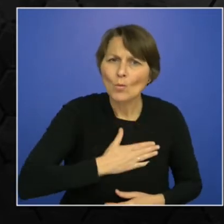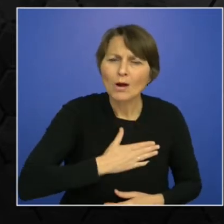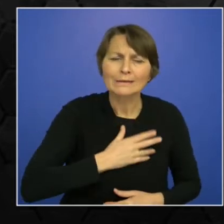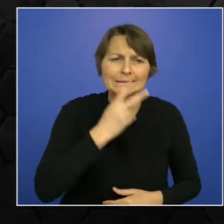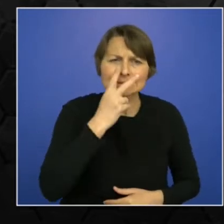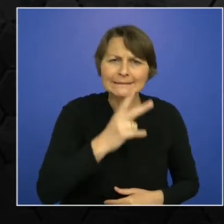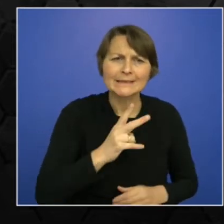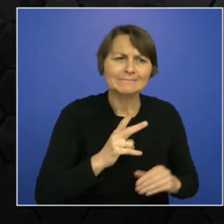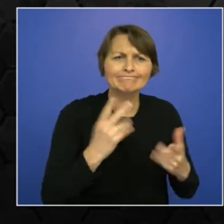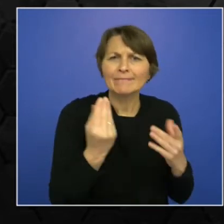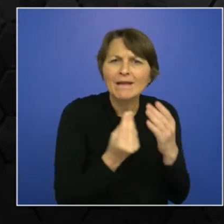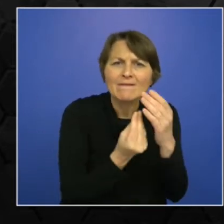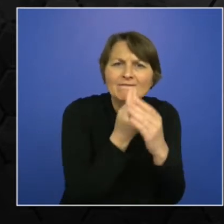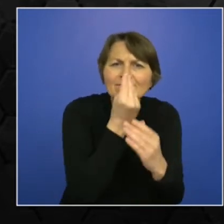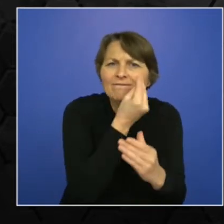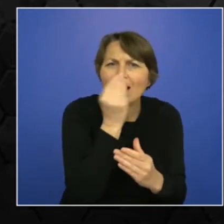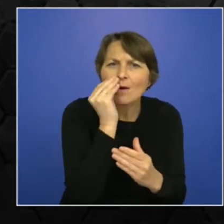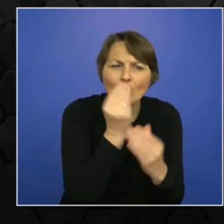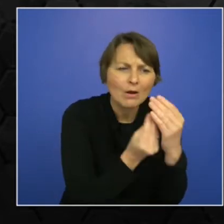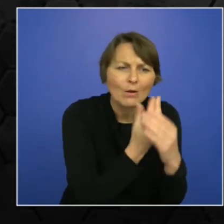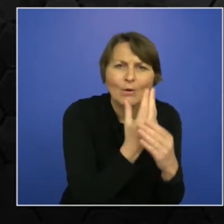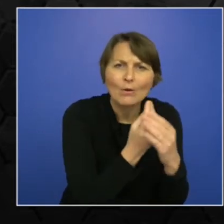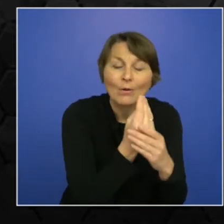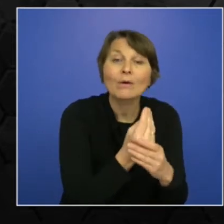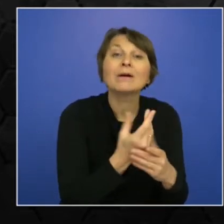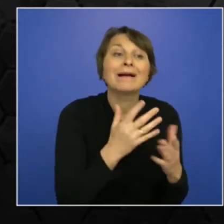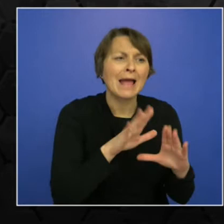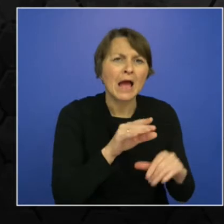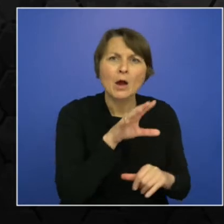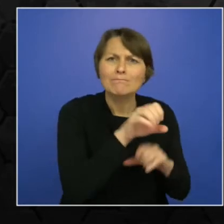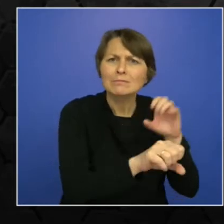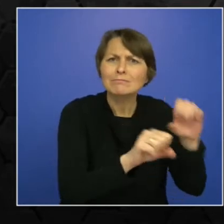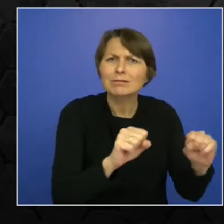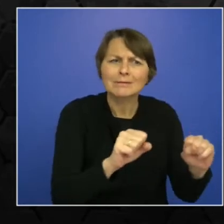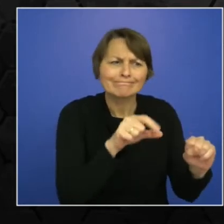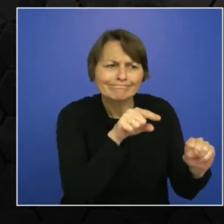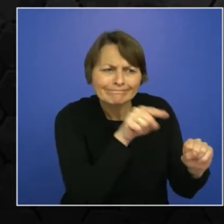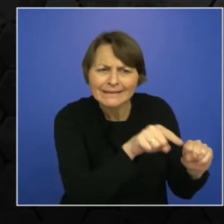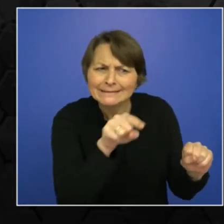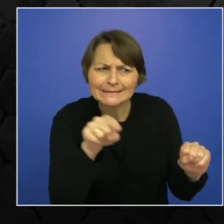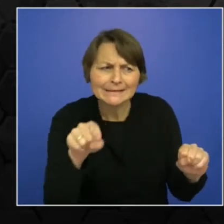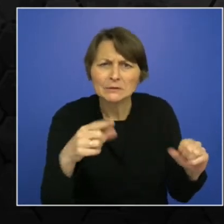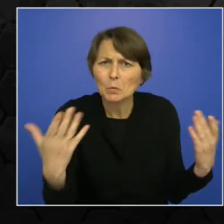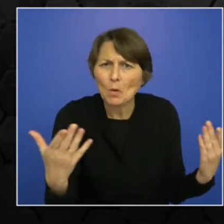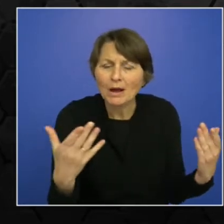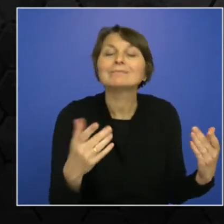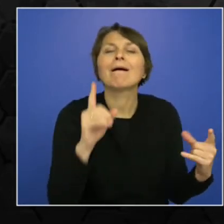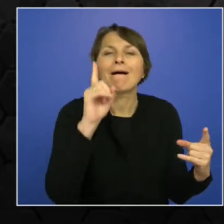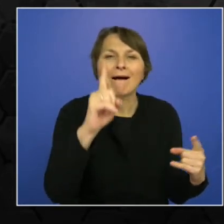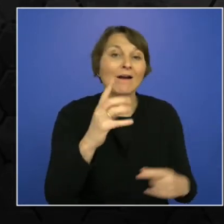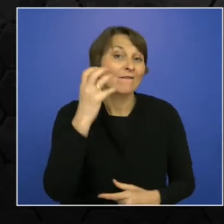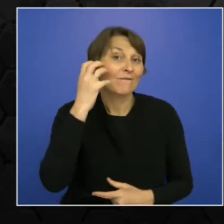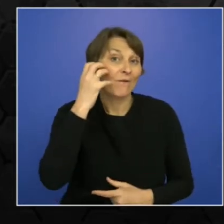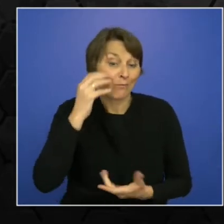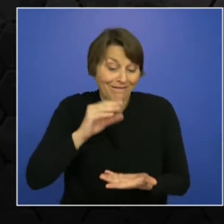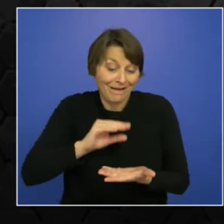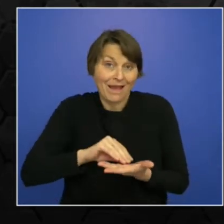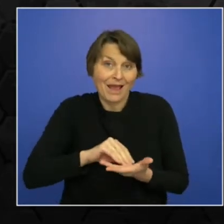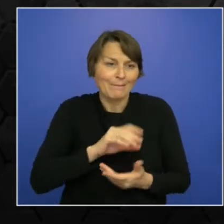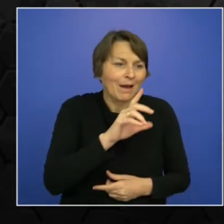flower using a phone app. The following animation shows how machine learning can be used to enable this